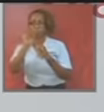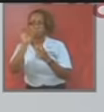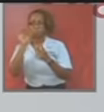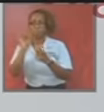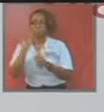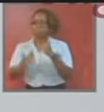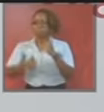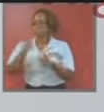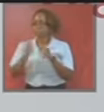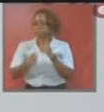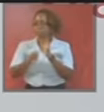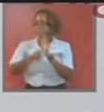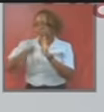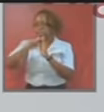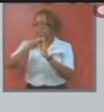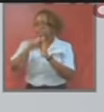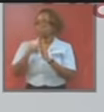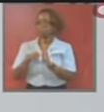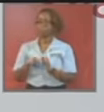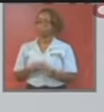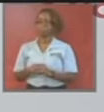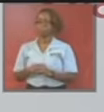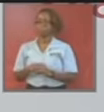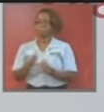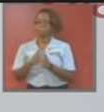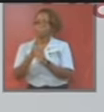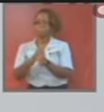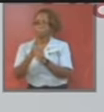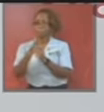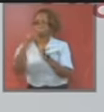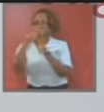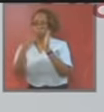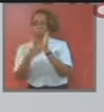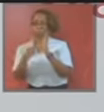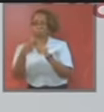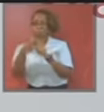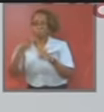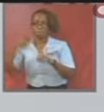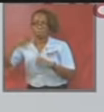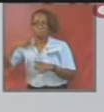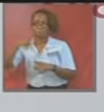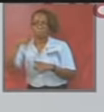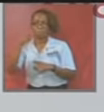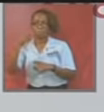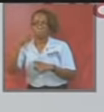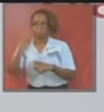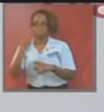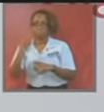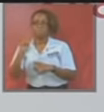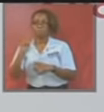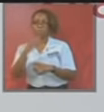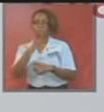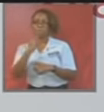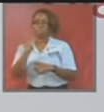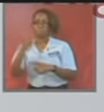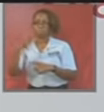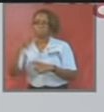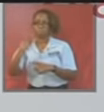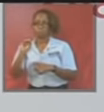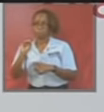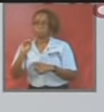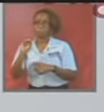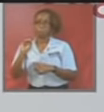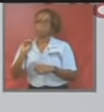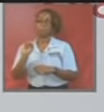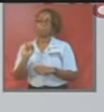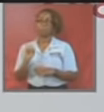a PAHO guiding document. So we do a site visit, we do an inspection, we look at the number, simple things. We look at whether the persons